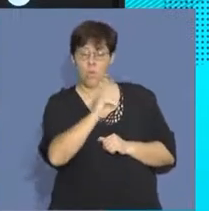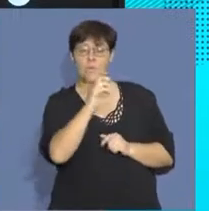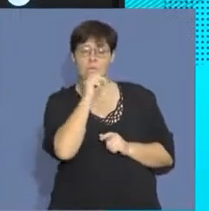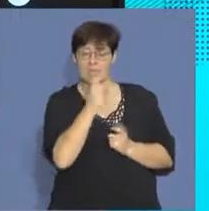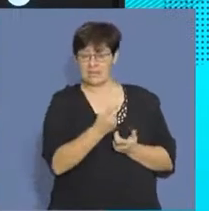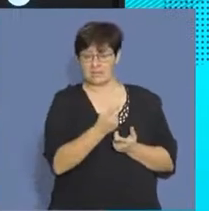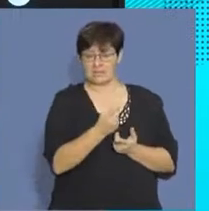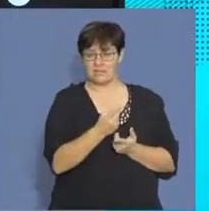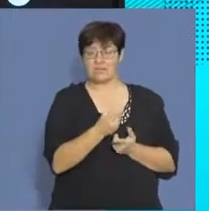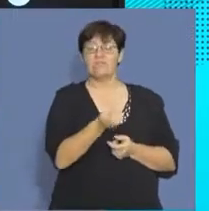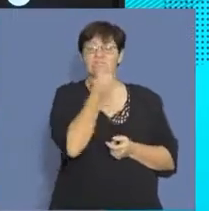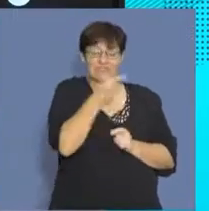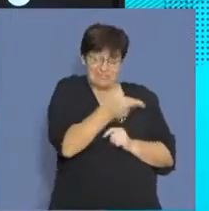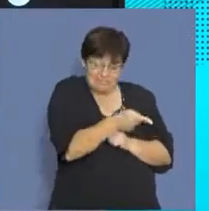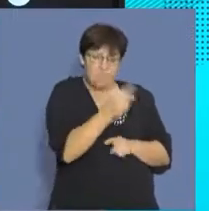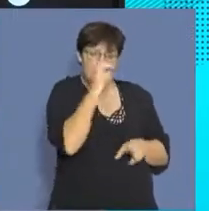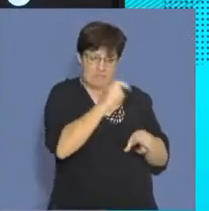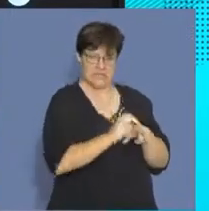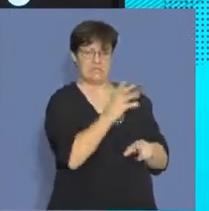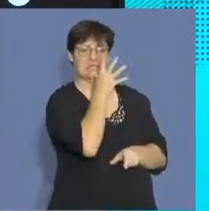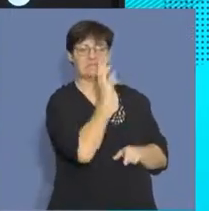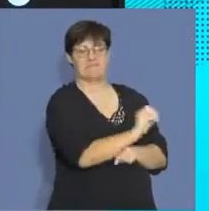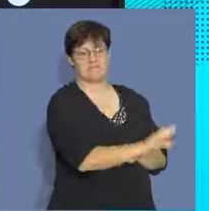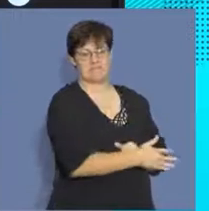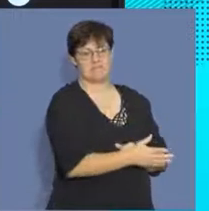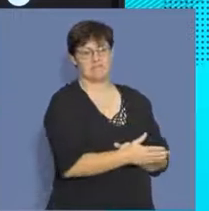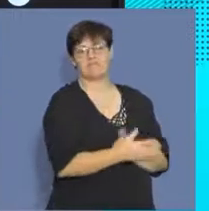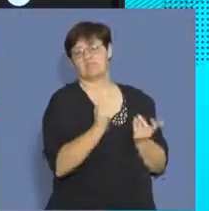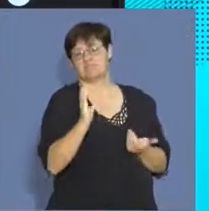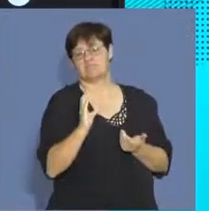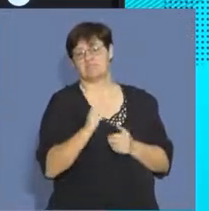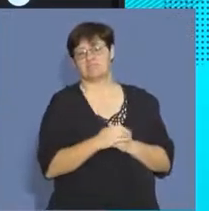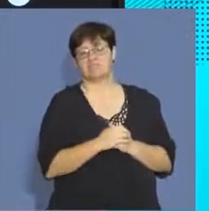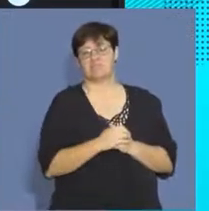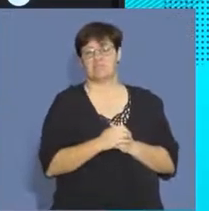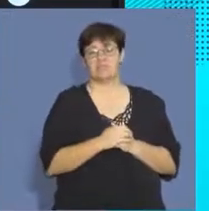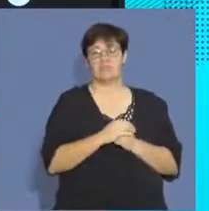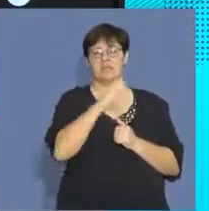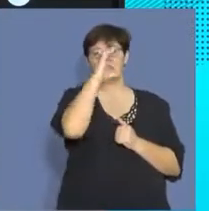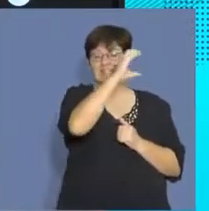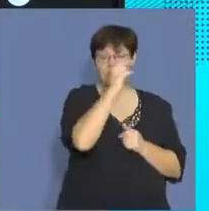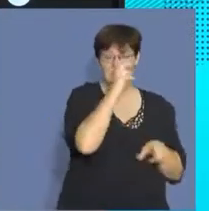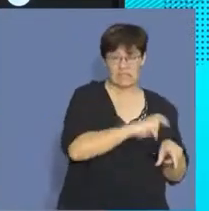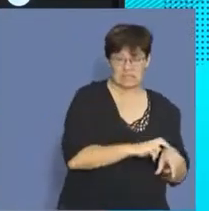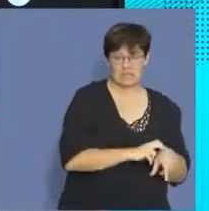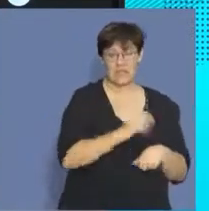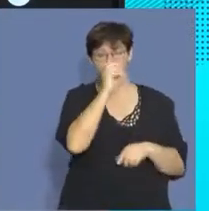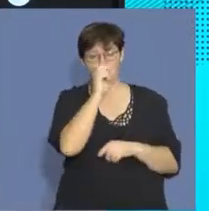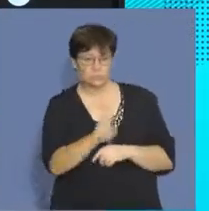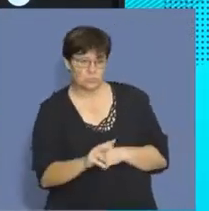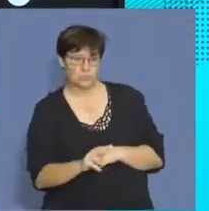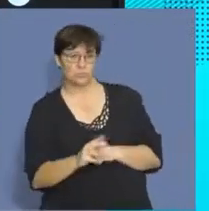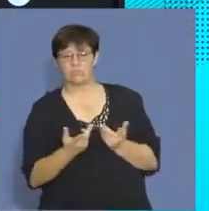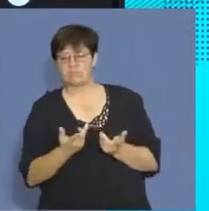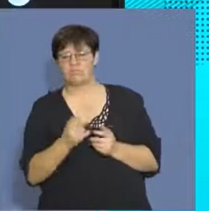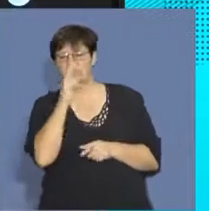of nutrients required in larger quantities. Think of carbohydrates, we need carbon. We need oxygen, we need hydrogen. Think